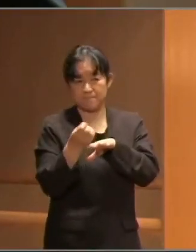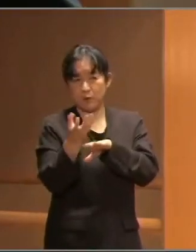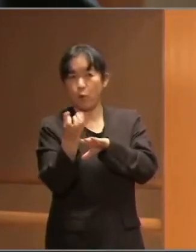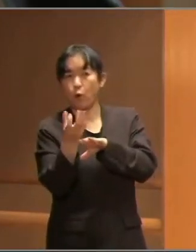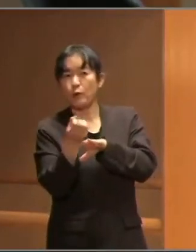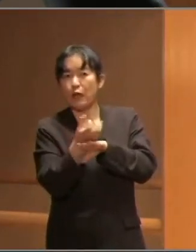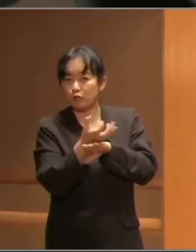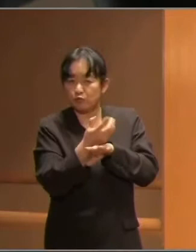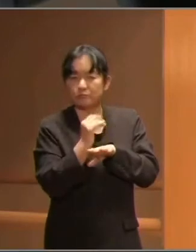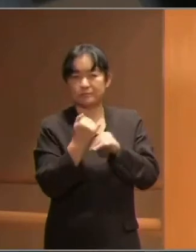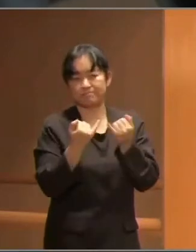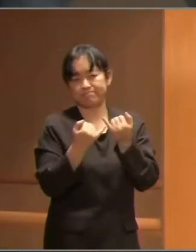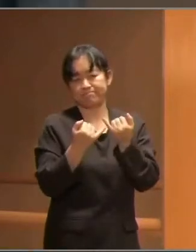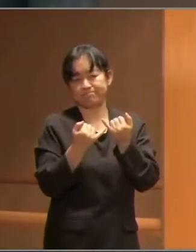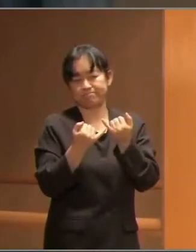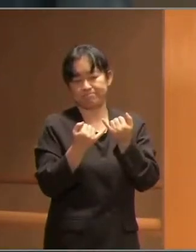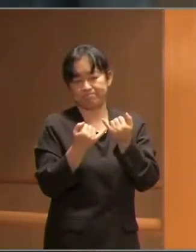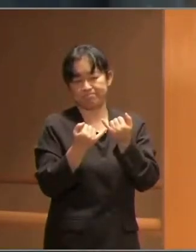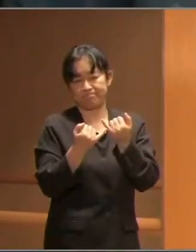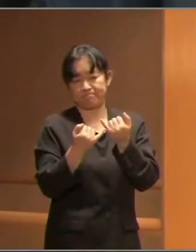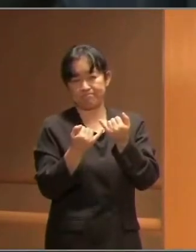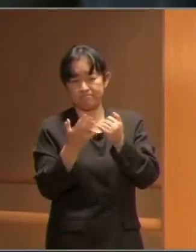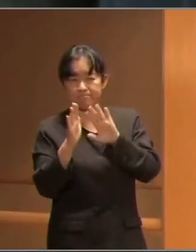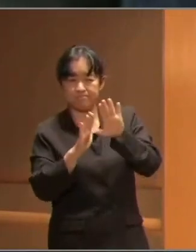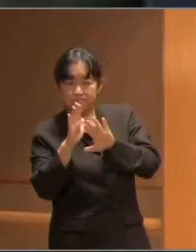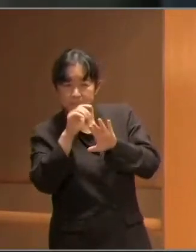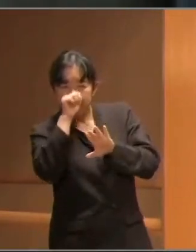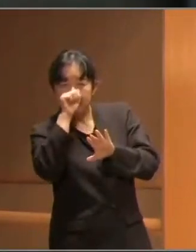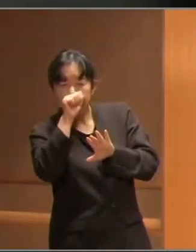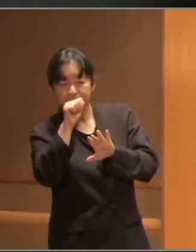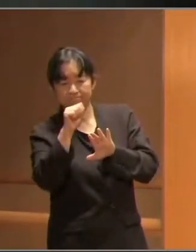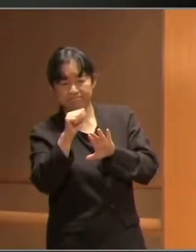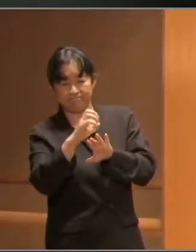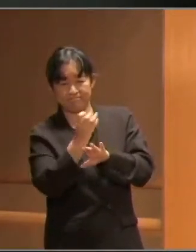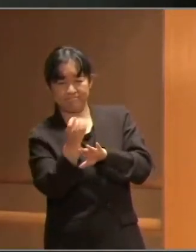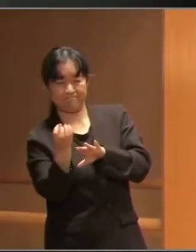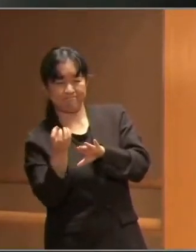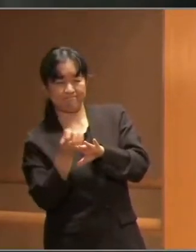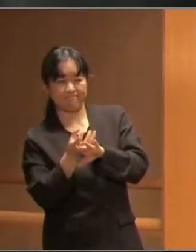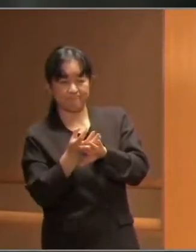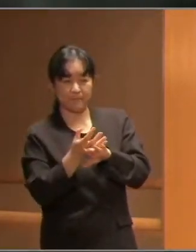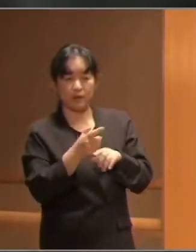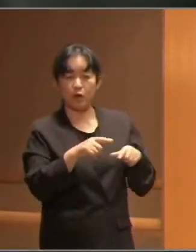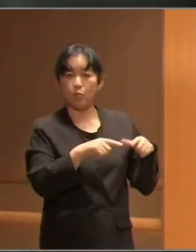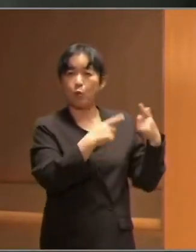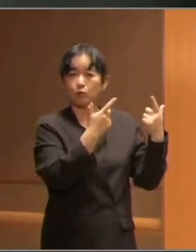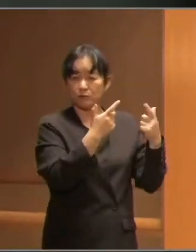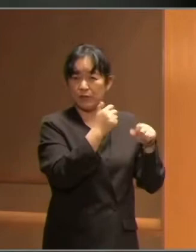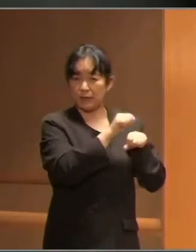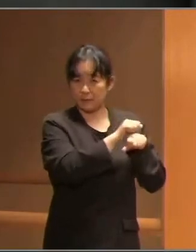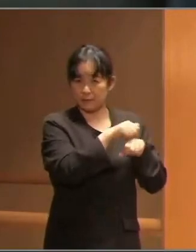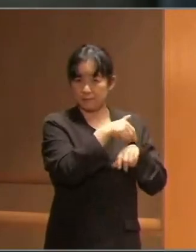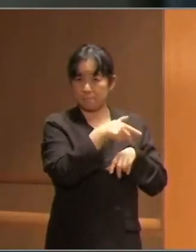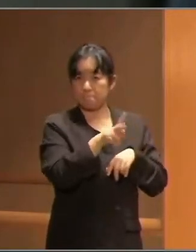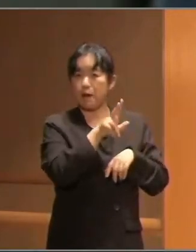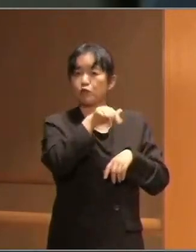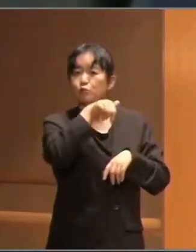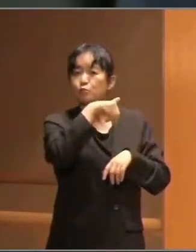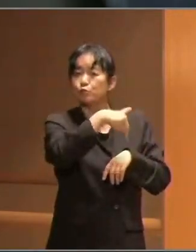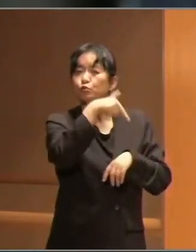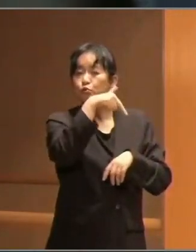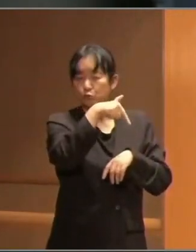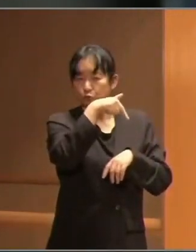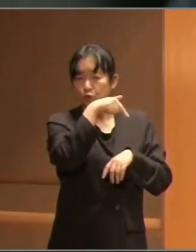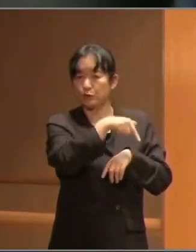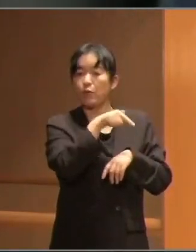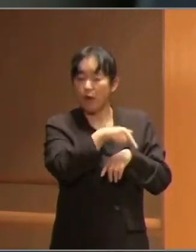glossy feature of the paper can be brought thanks to the bark, not to the